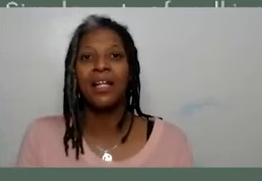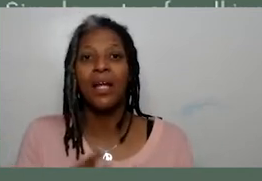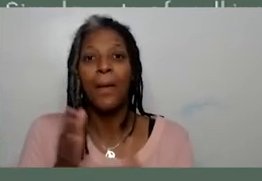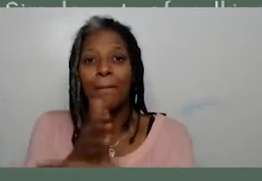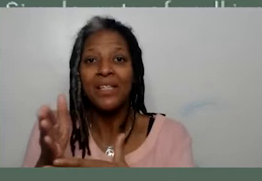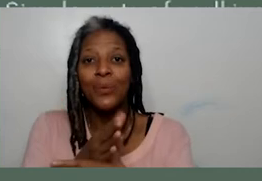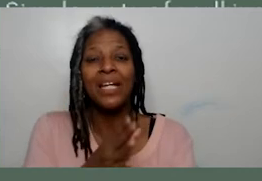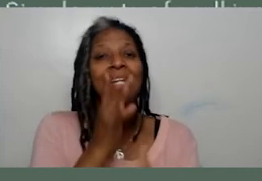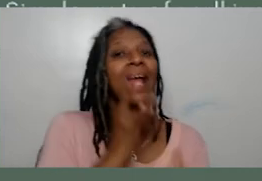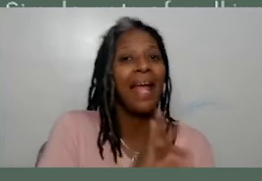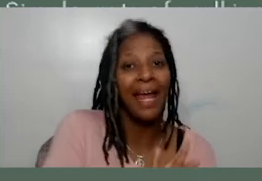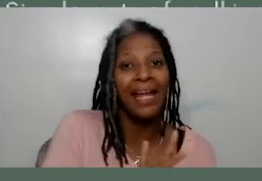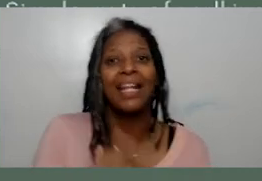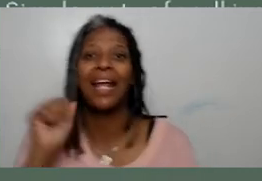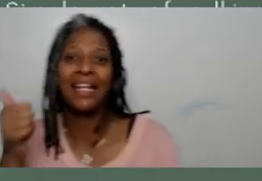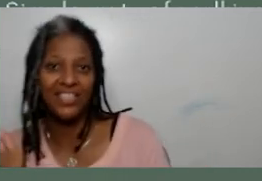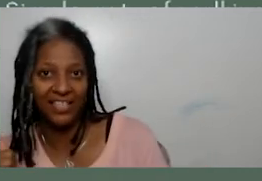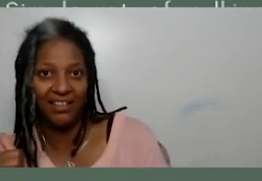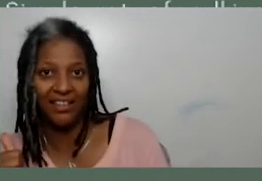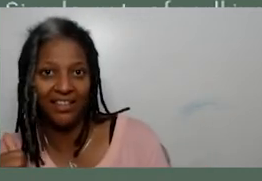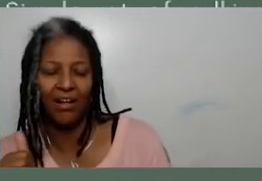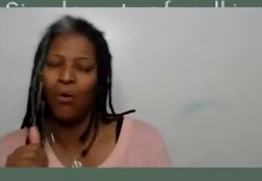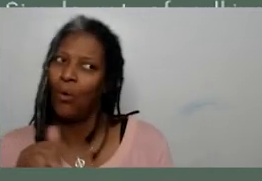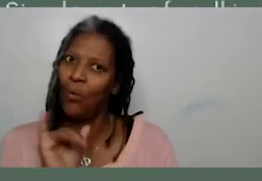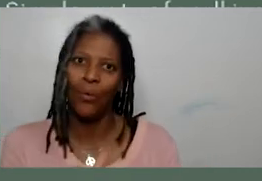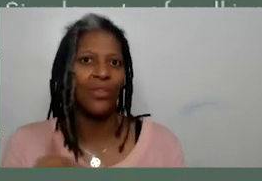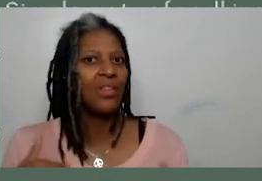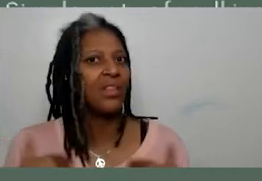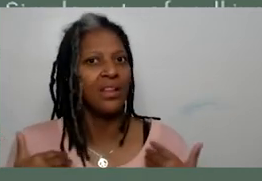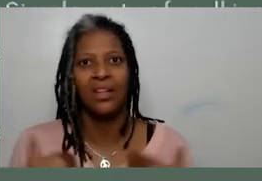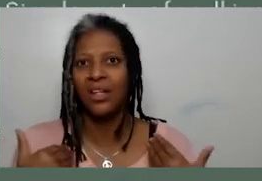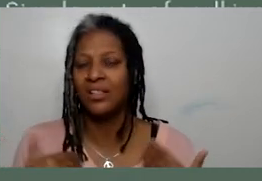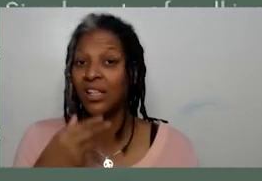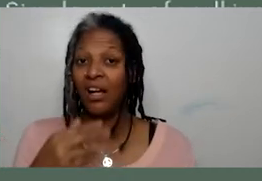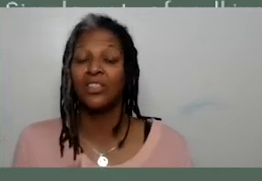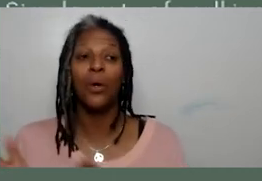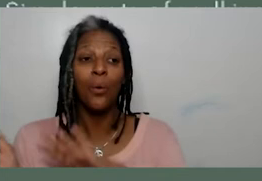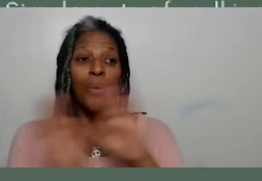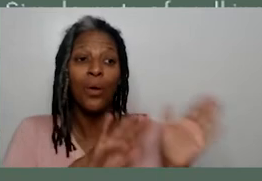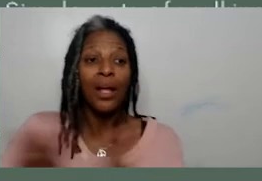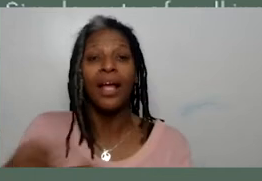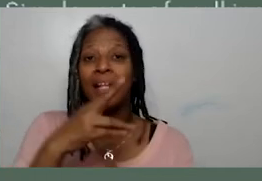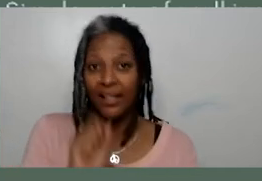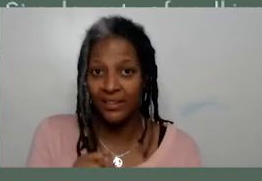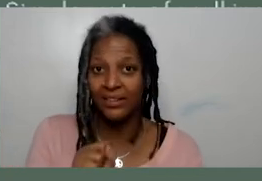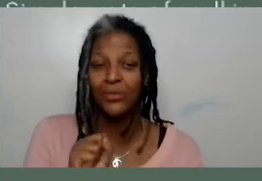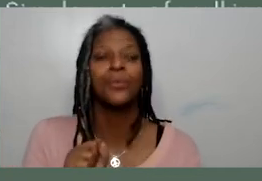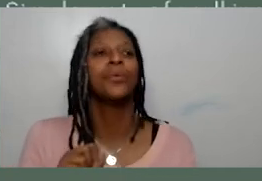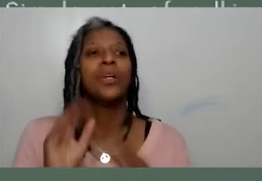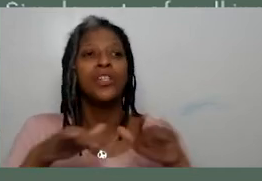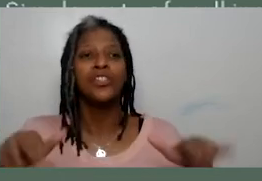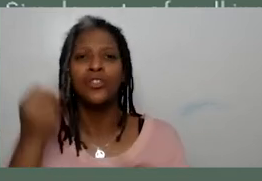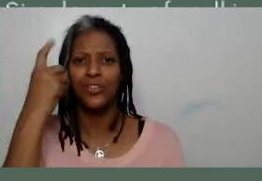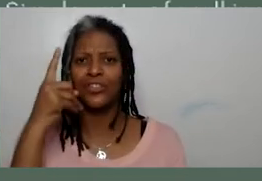So that's very, very young. High school. Children understand that they have to move and go through the world differently. They are